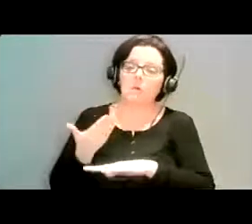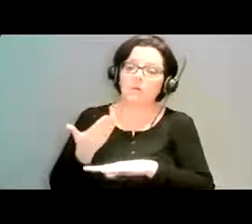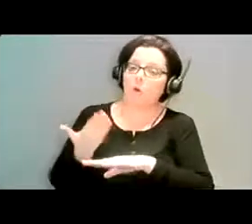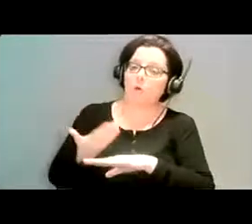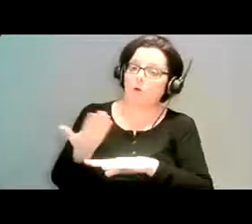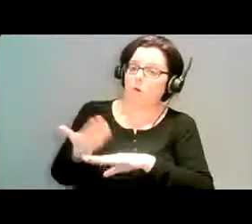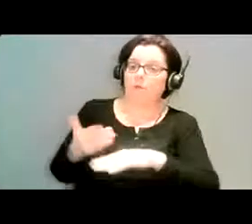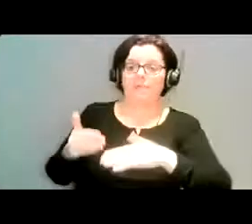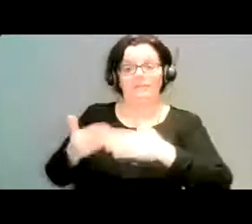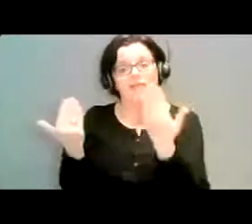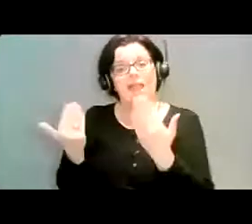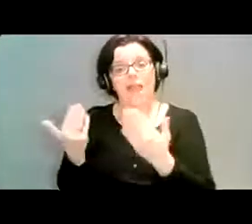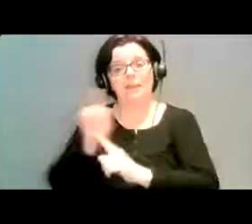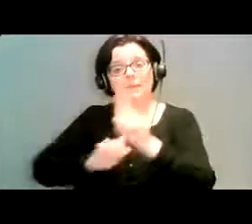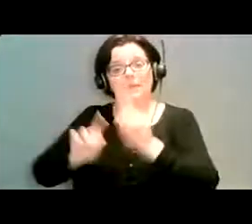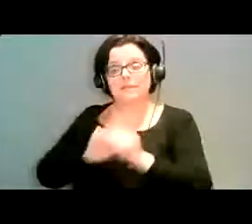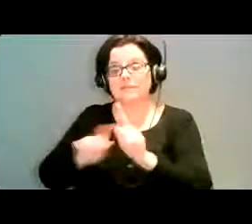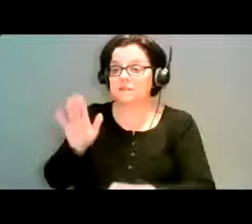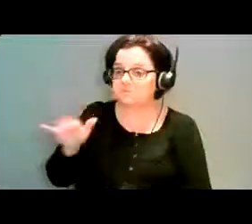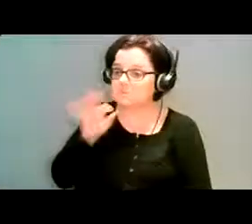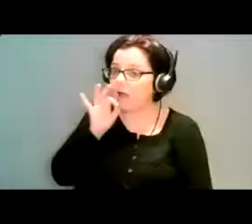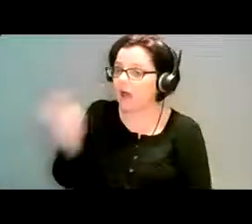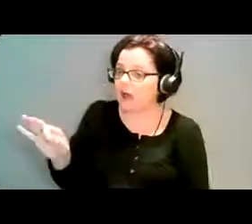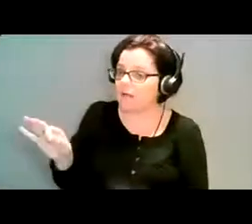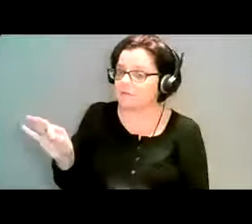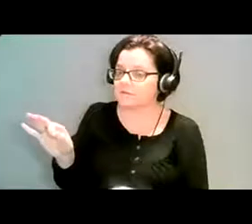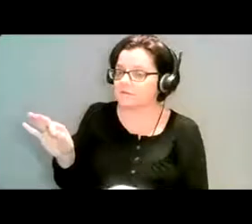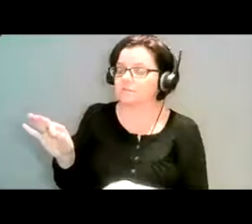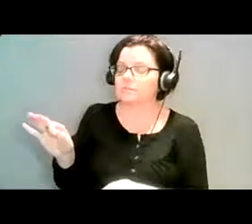in the meeting. Recording